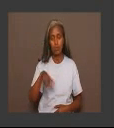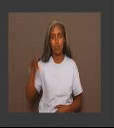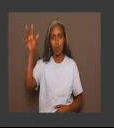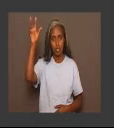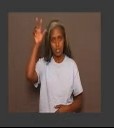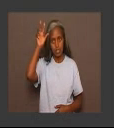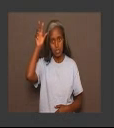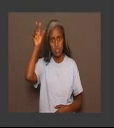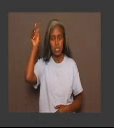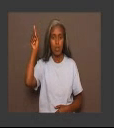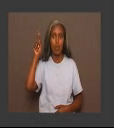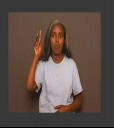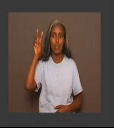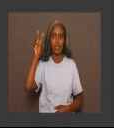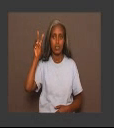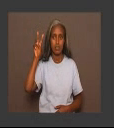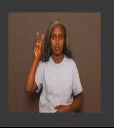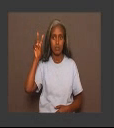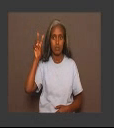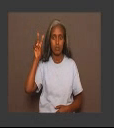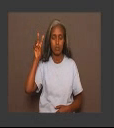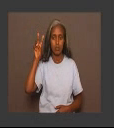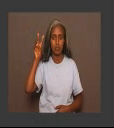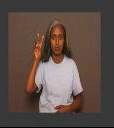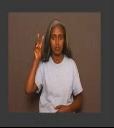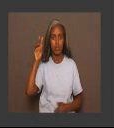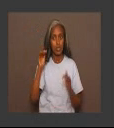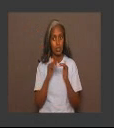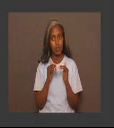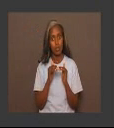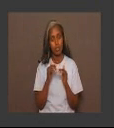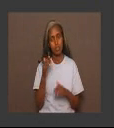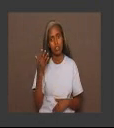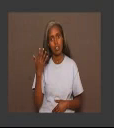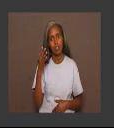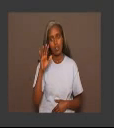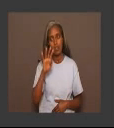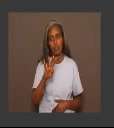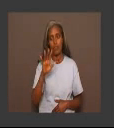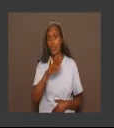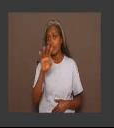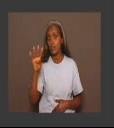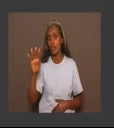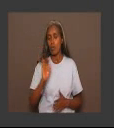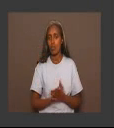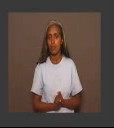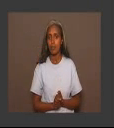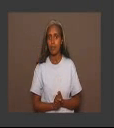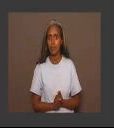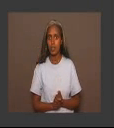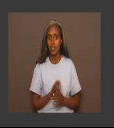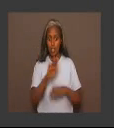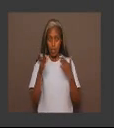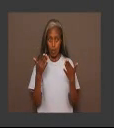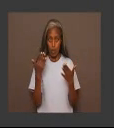the power of 3 over 2 is 54. Our